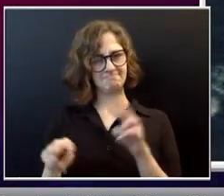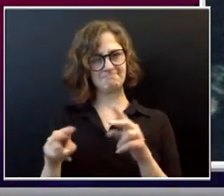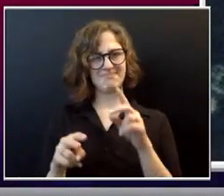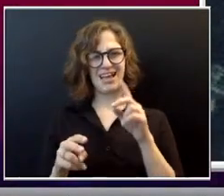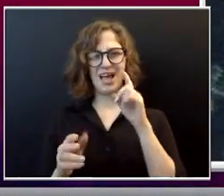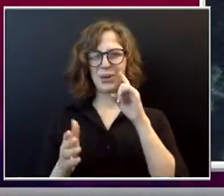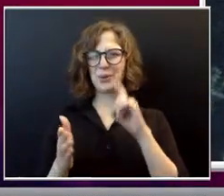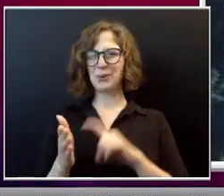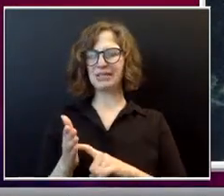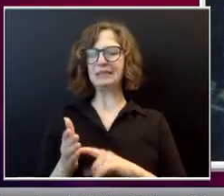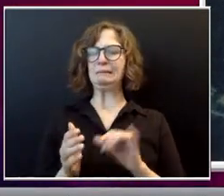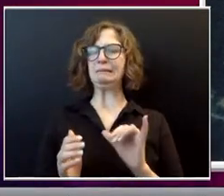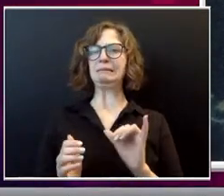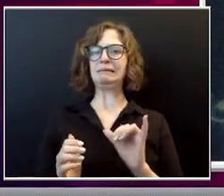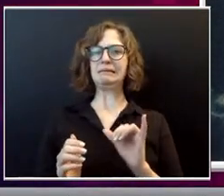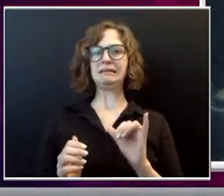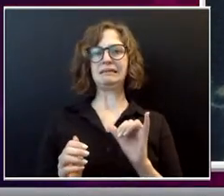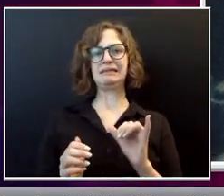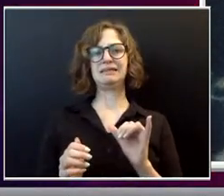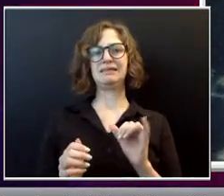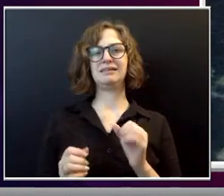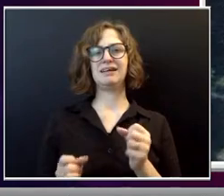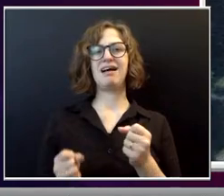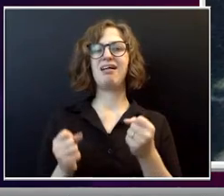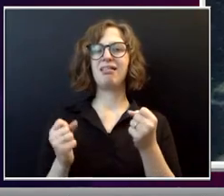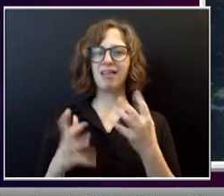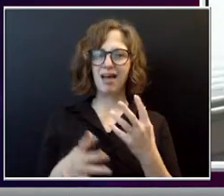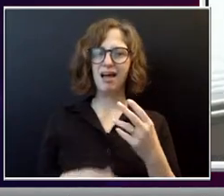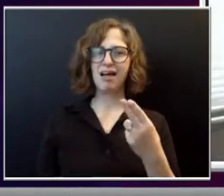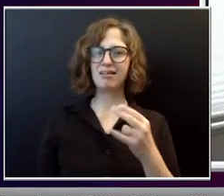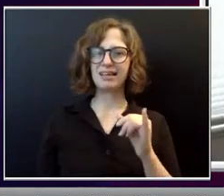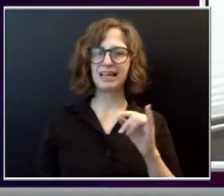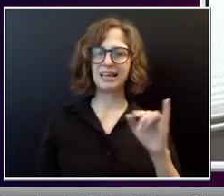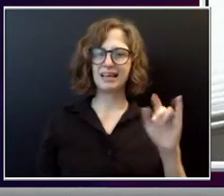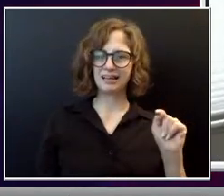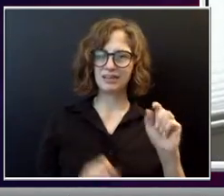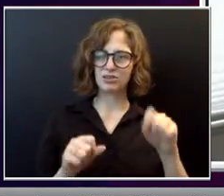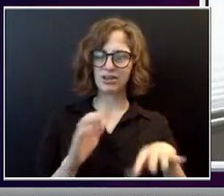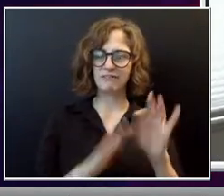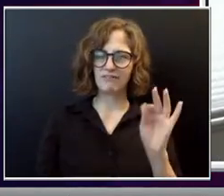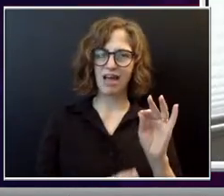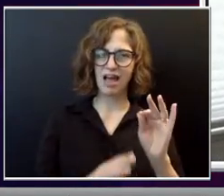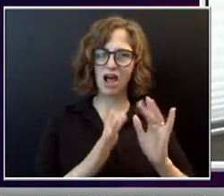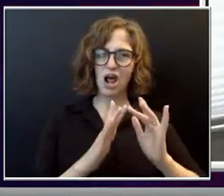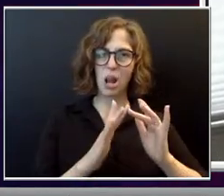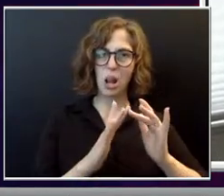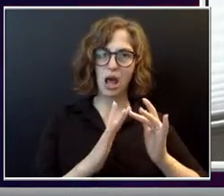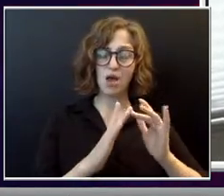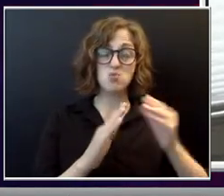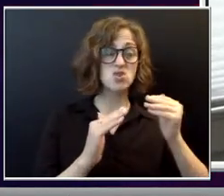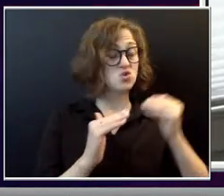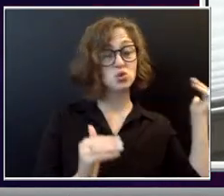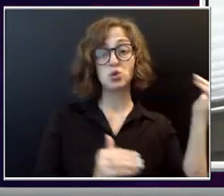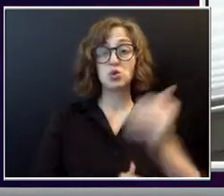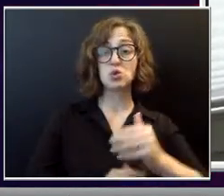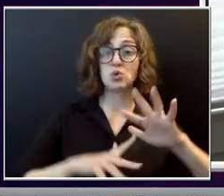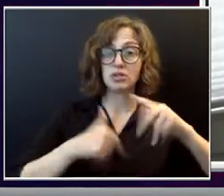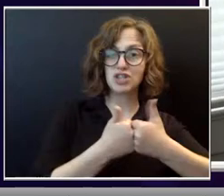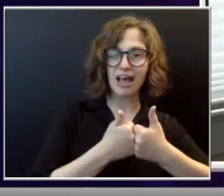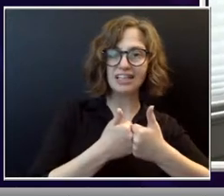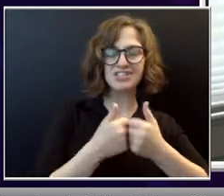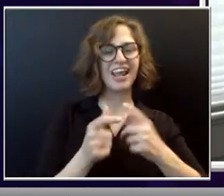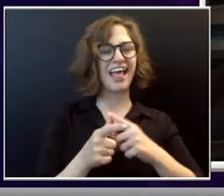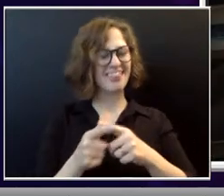were too challenging, and a lot of them were not challenging enough. So I thought, well, I'll just take